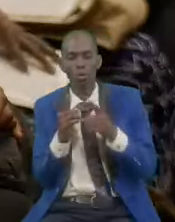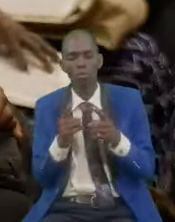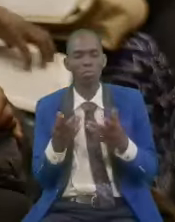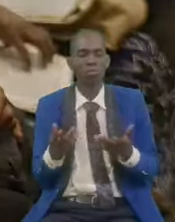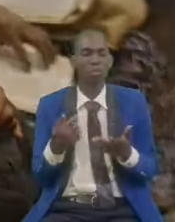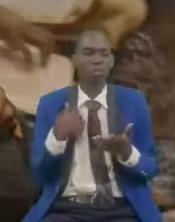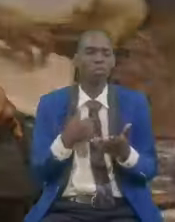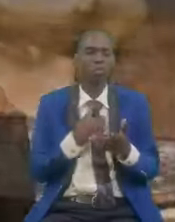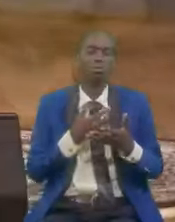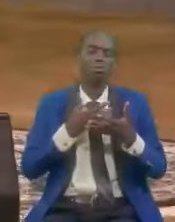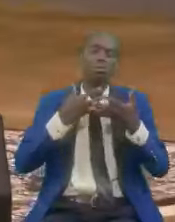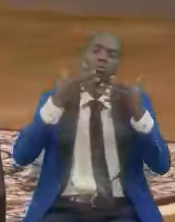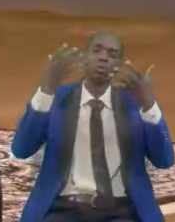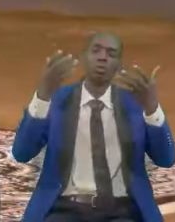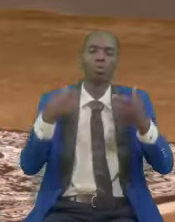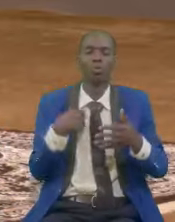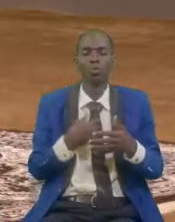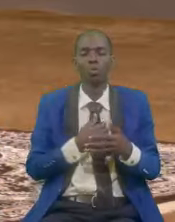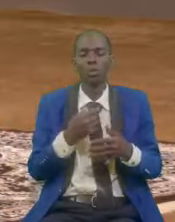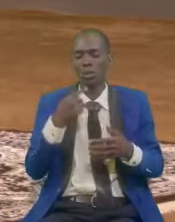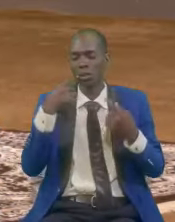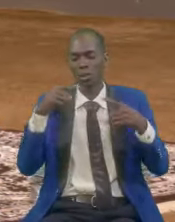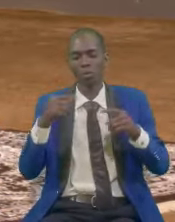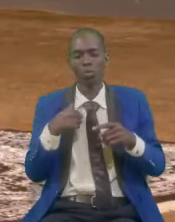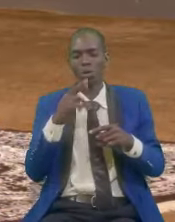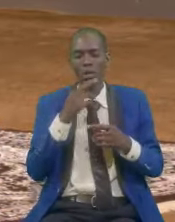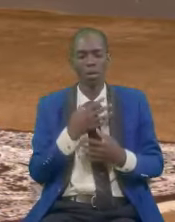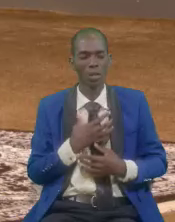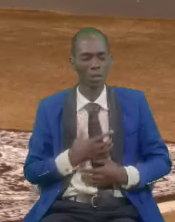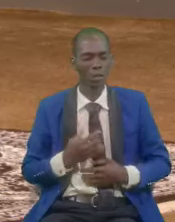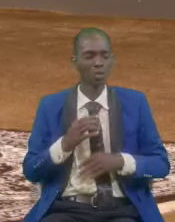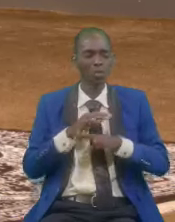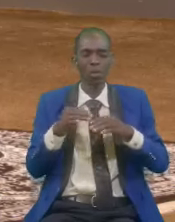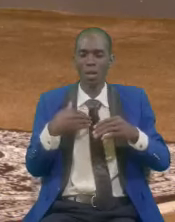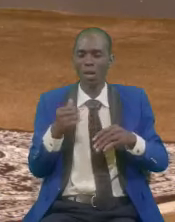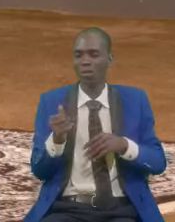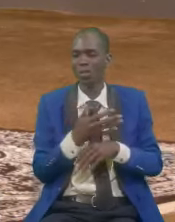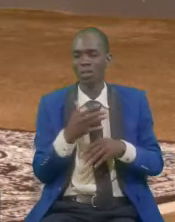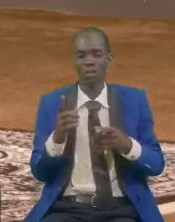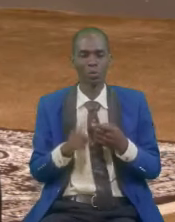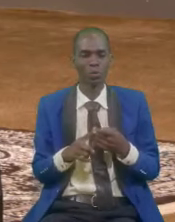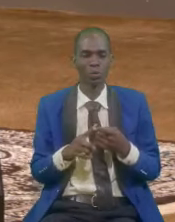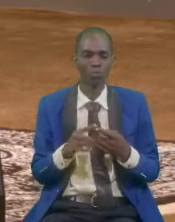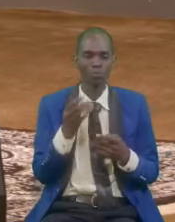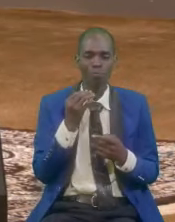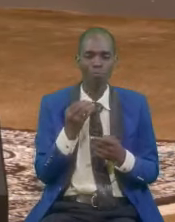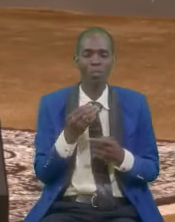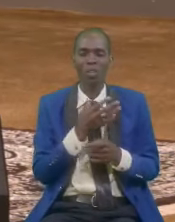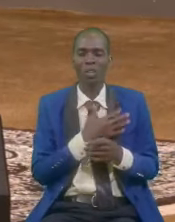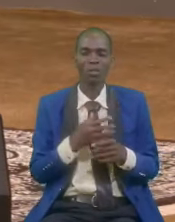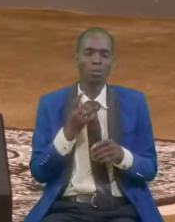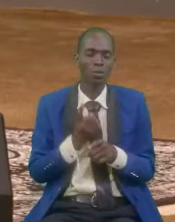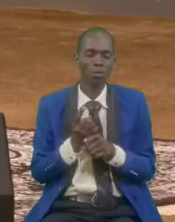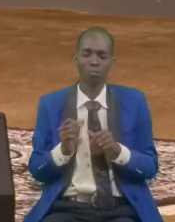we cry, we're hungry, and they're slow to hear. And they just carry on governance